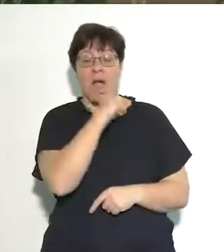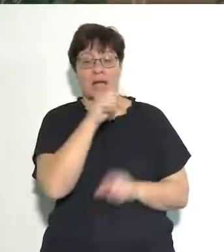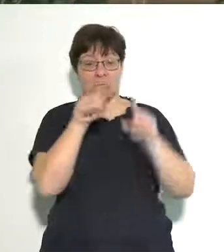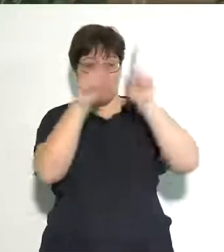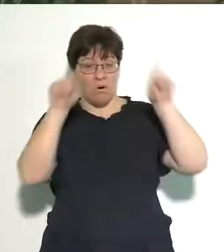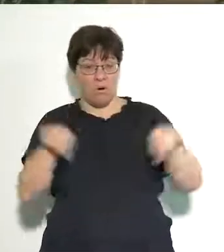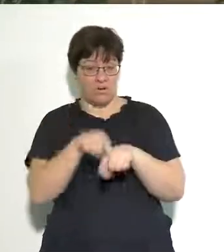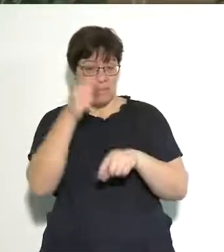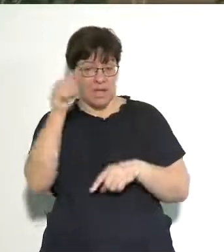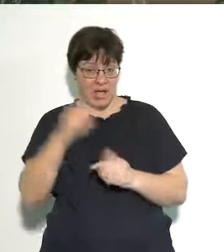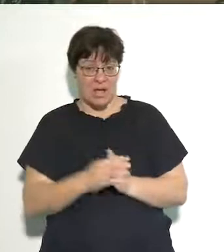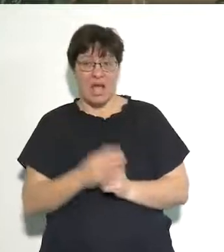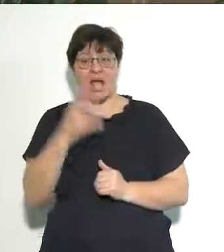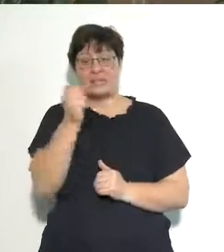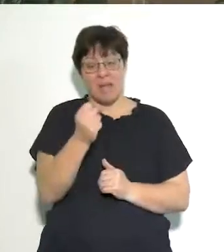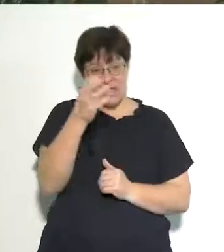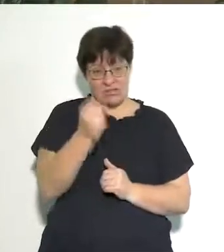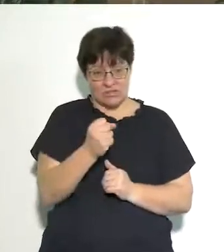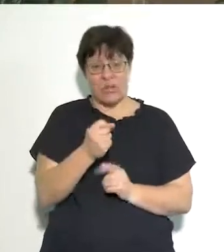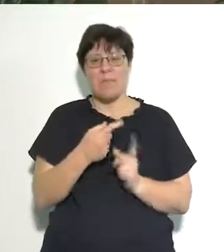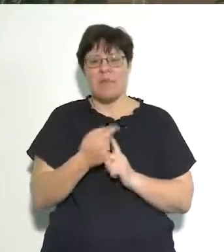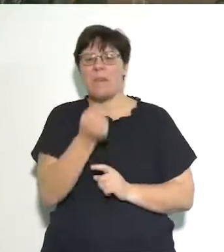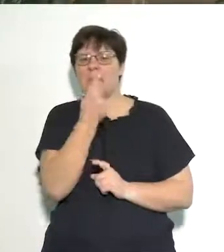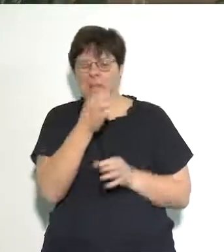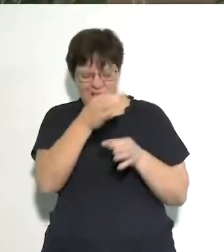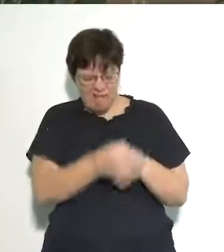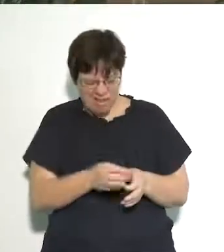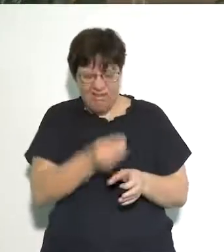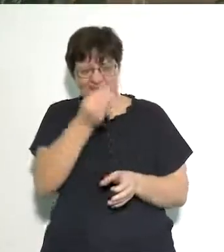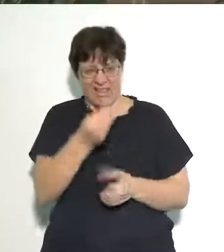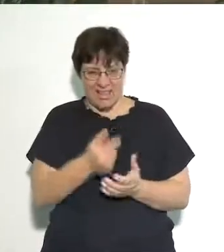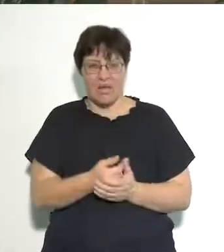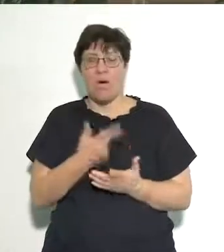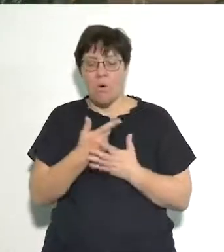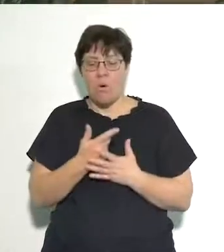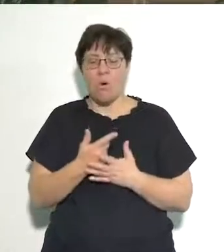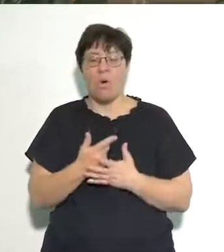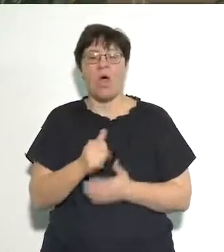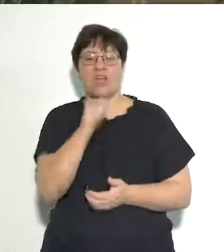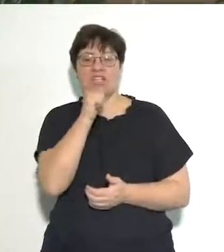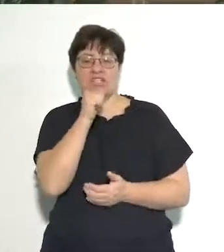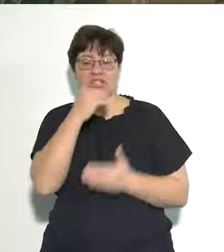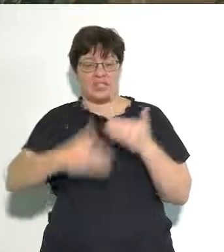marker, a sponge, which I got from a pill box, or a kitchen towel.